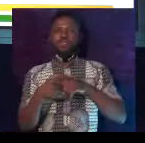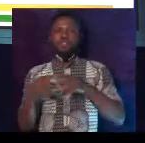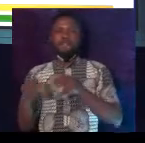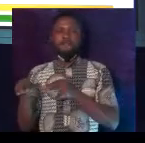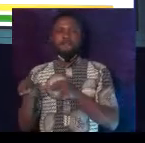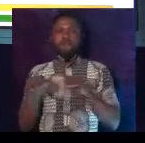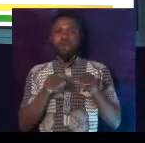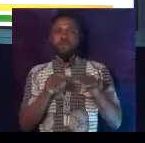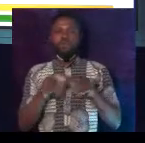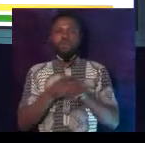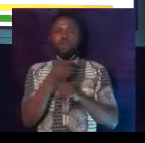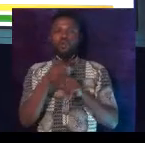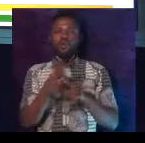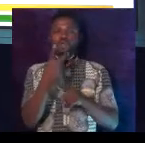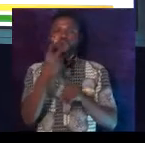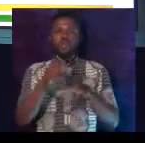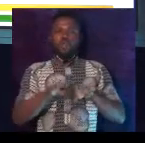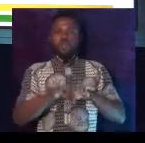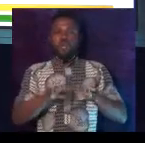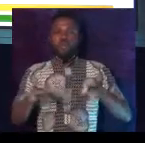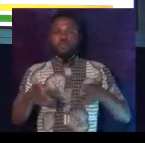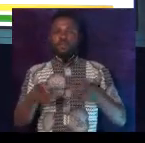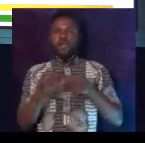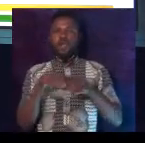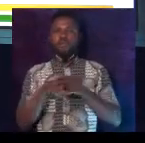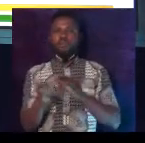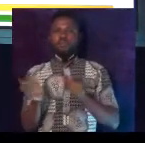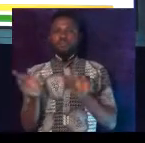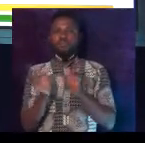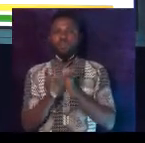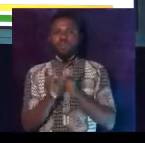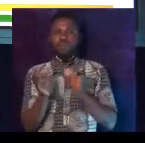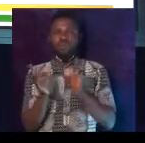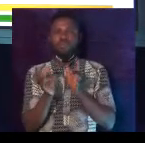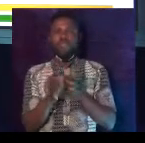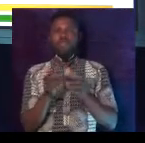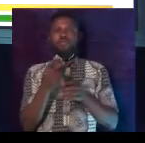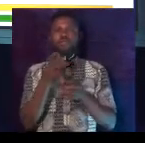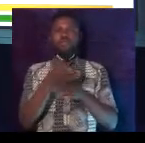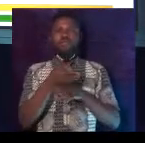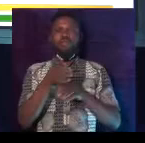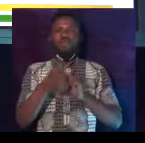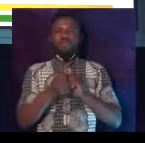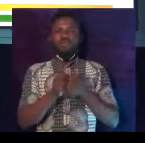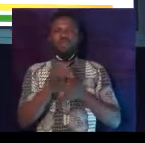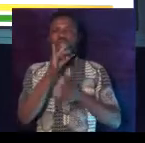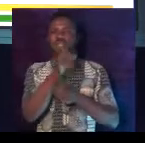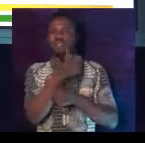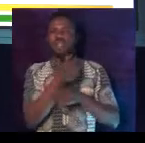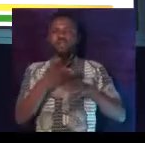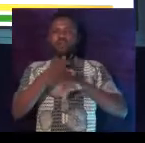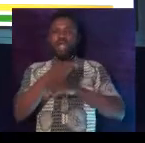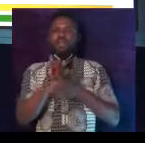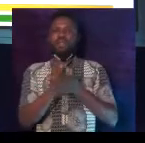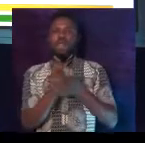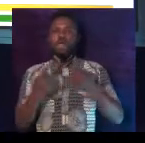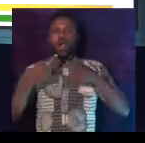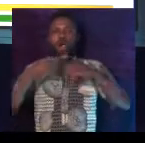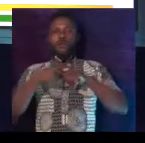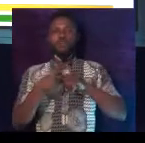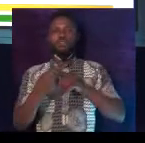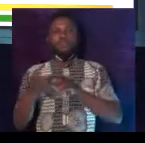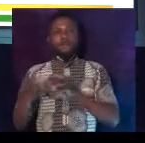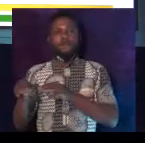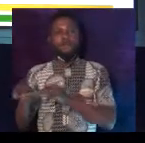force that opposes motion when two surfaces in contact. Friction is